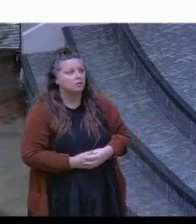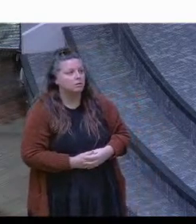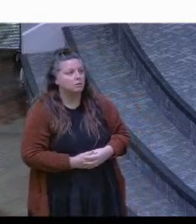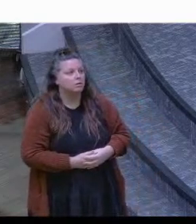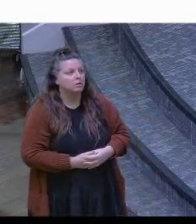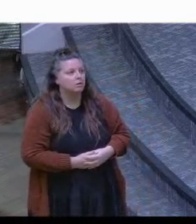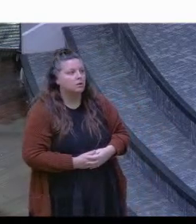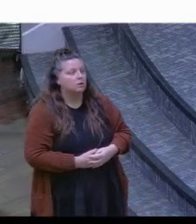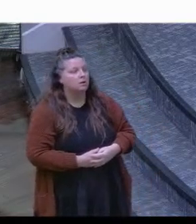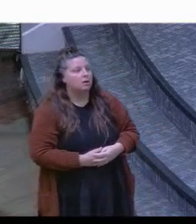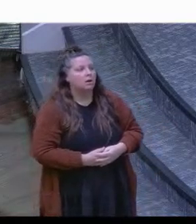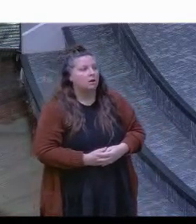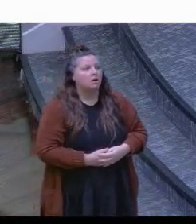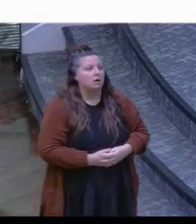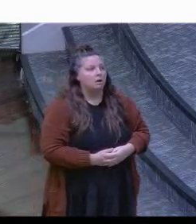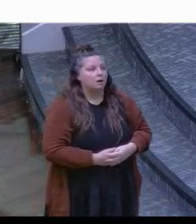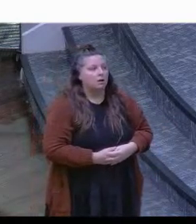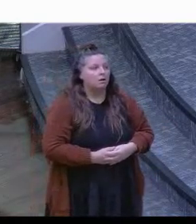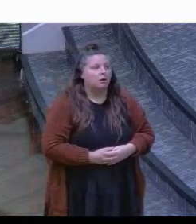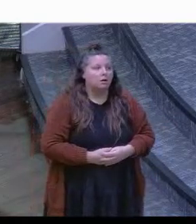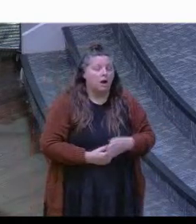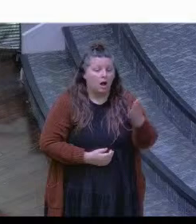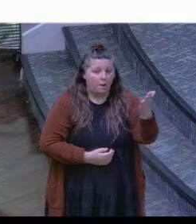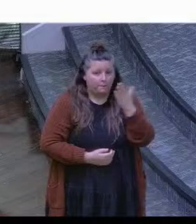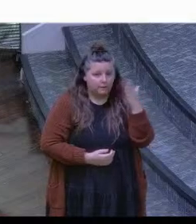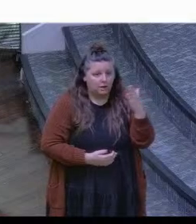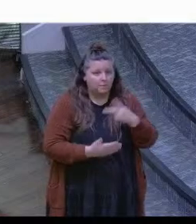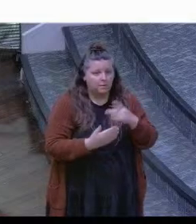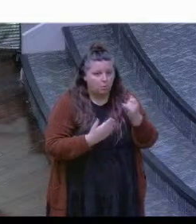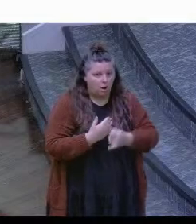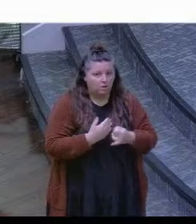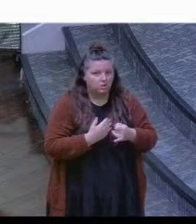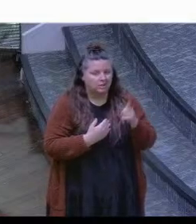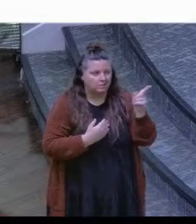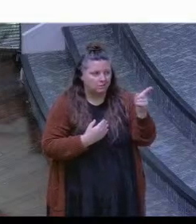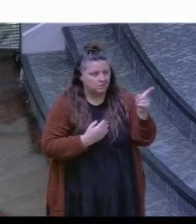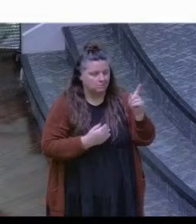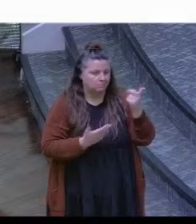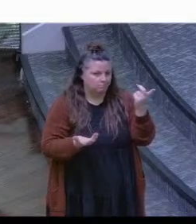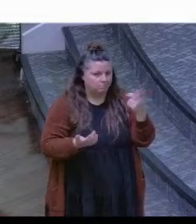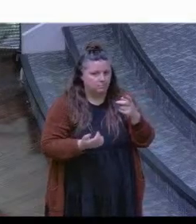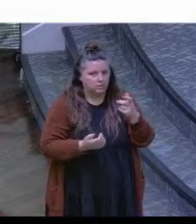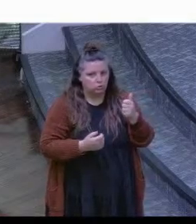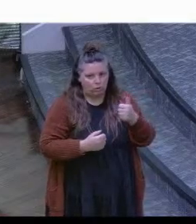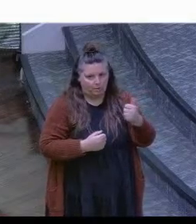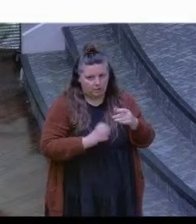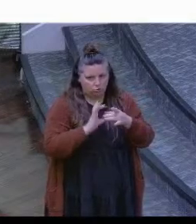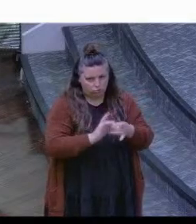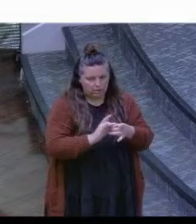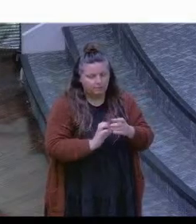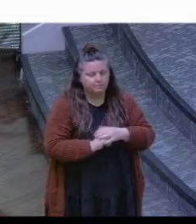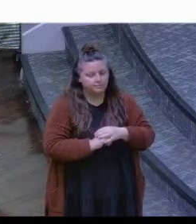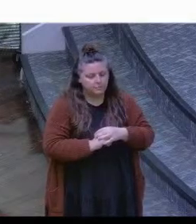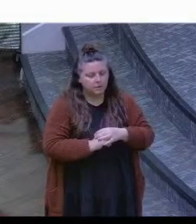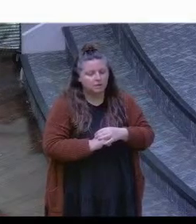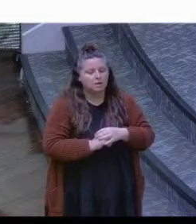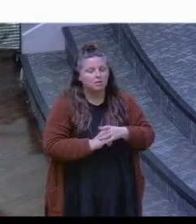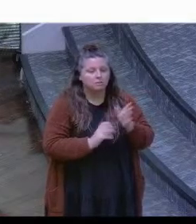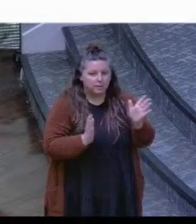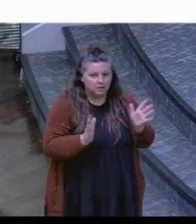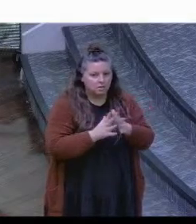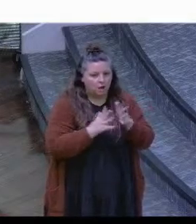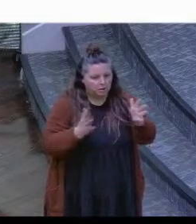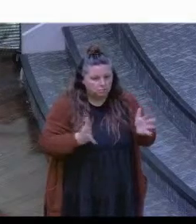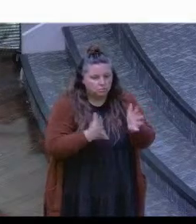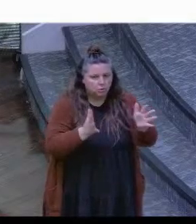And then upcoming projects, and this is kind of switch over to transportation. So there's been a big push across Georgia